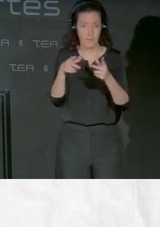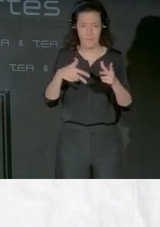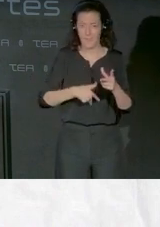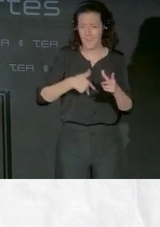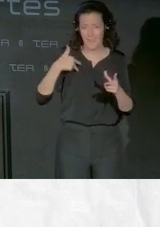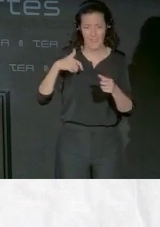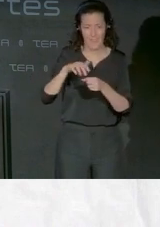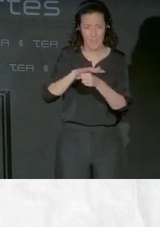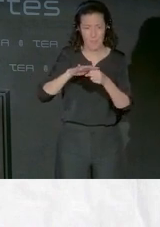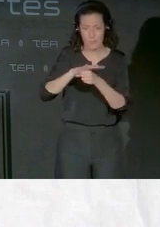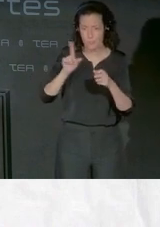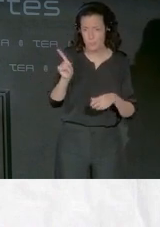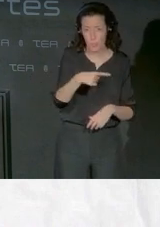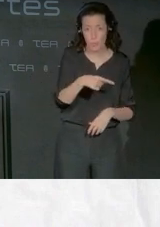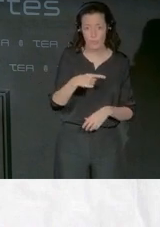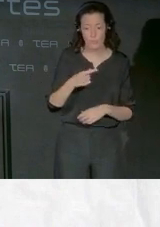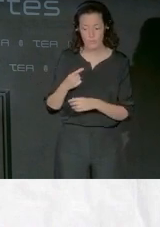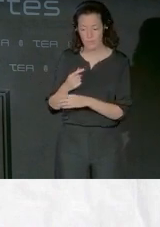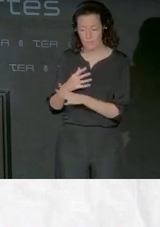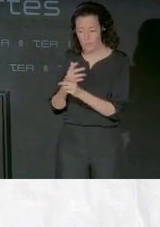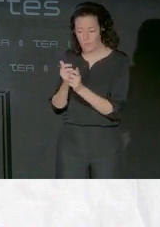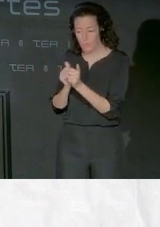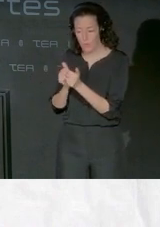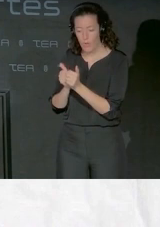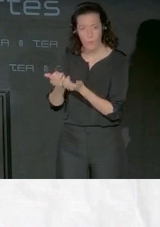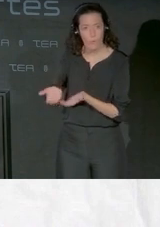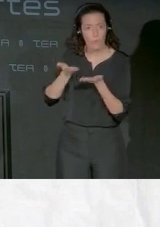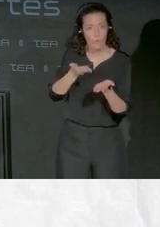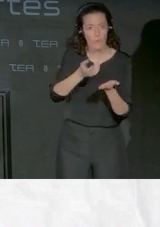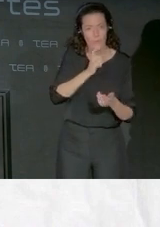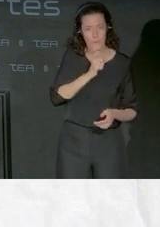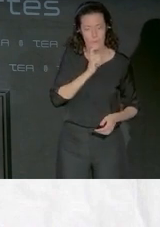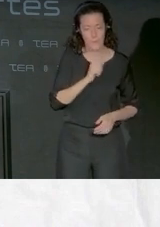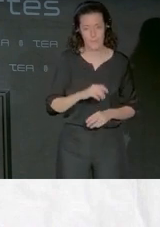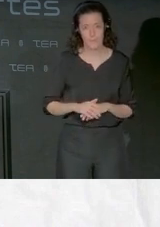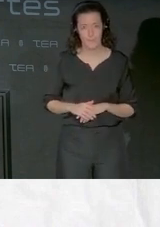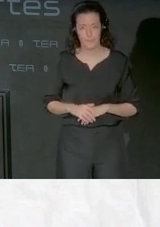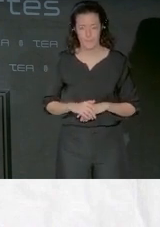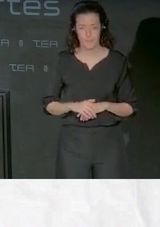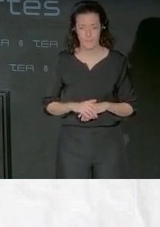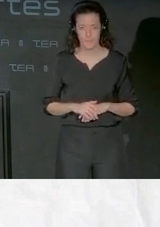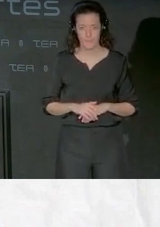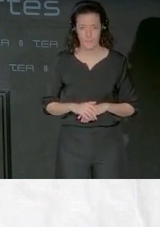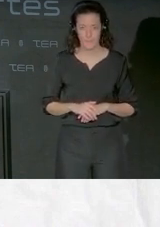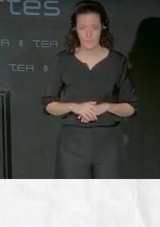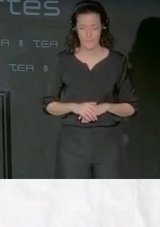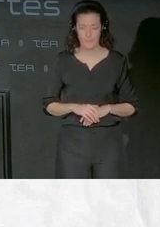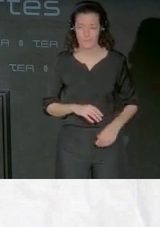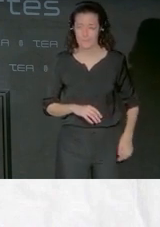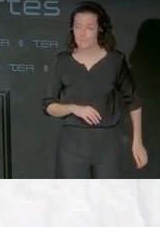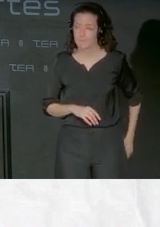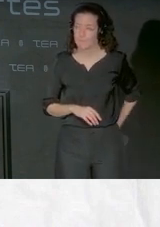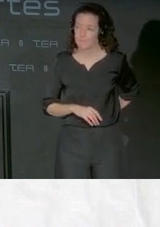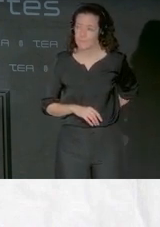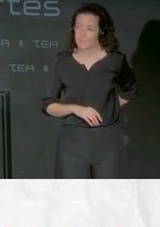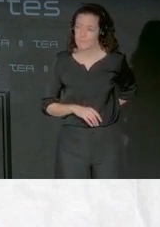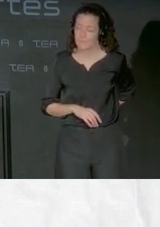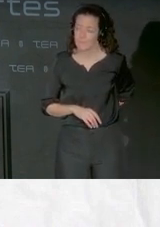I think one thing we saw also, which is not new, but which probably was grew even bigger with